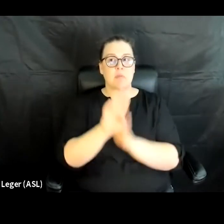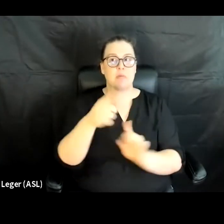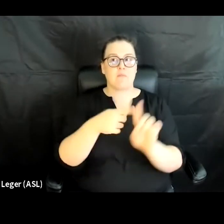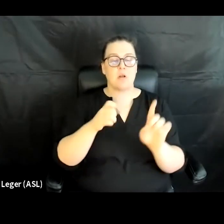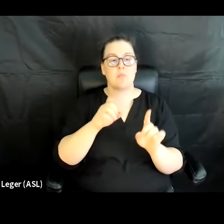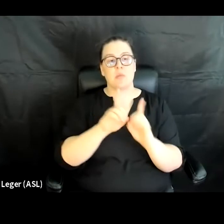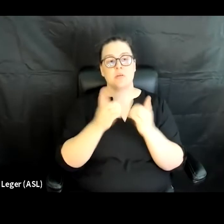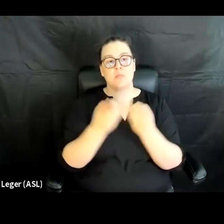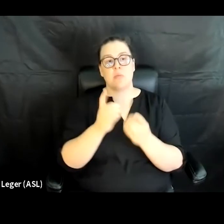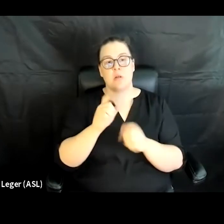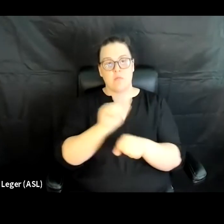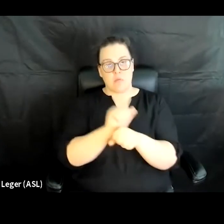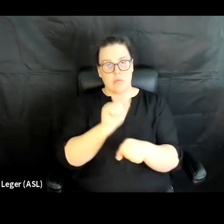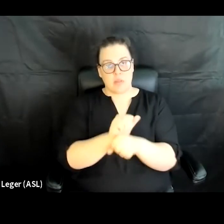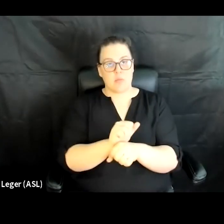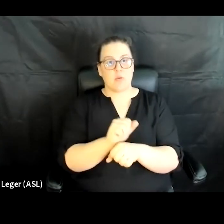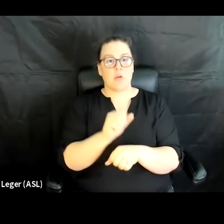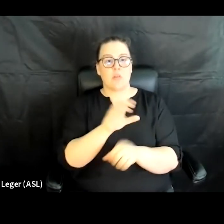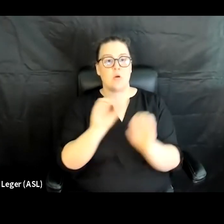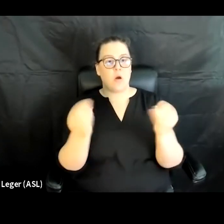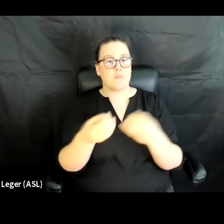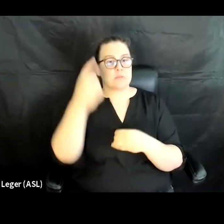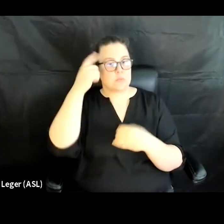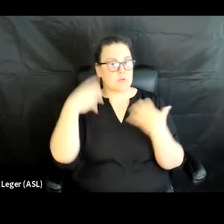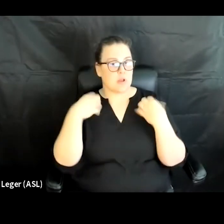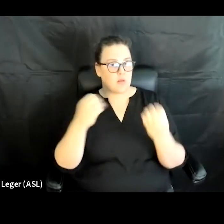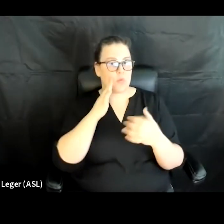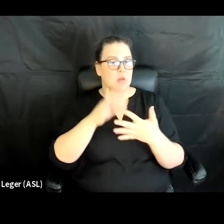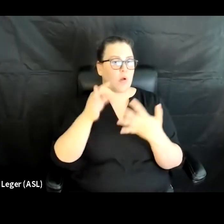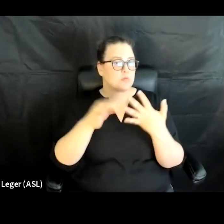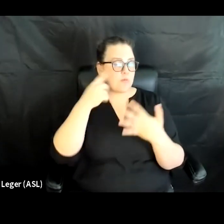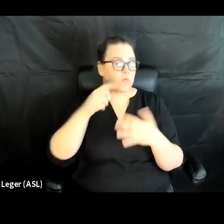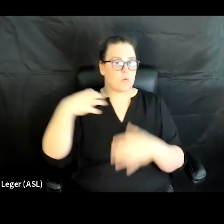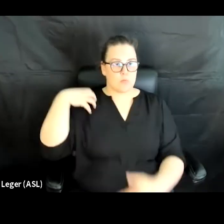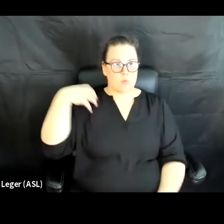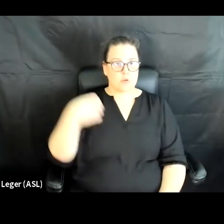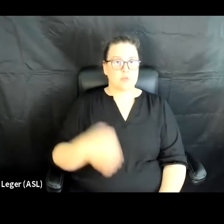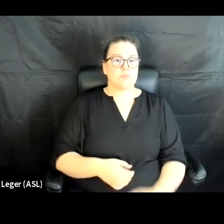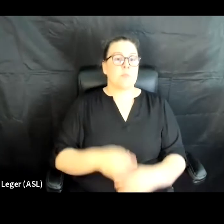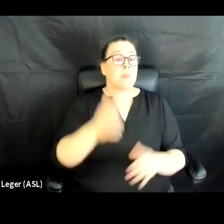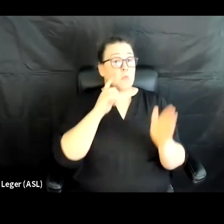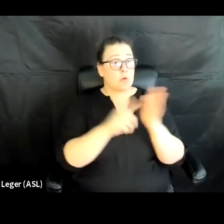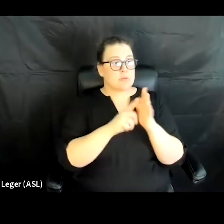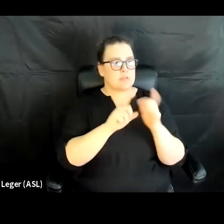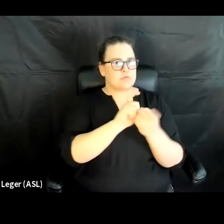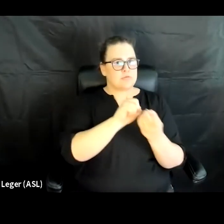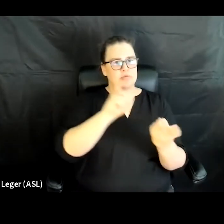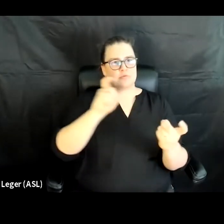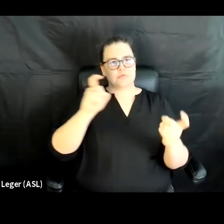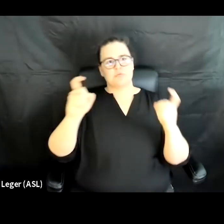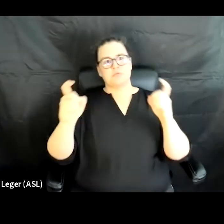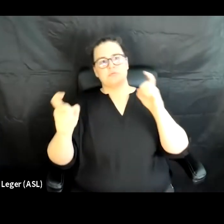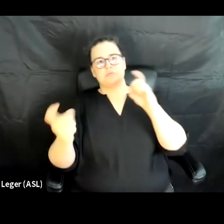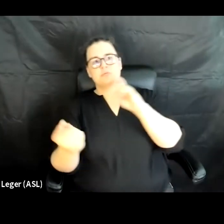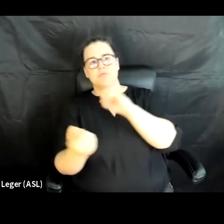Health will be optional for employers. But we're seeing a seismic shift in the way we talk about mental health. We believe this is something